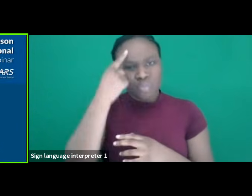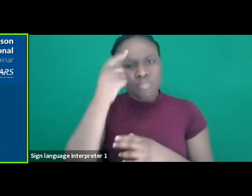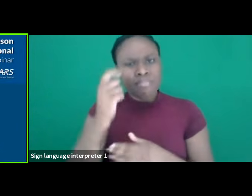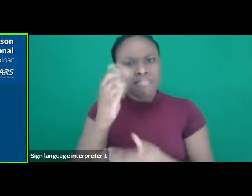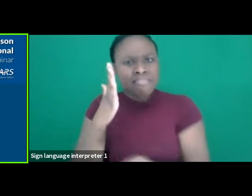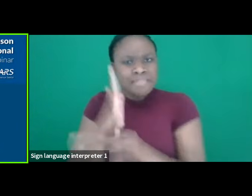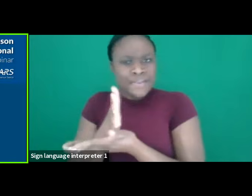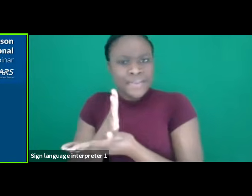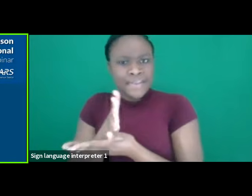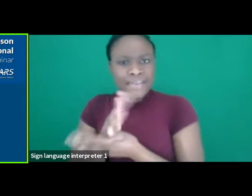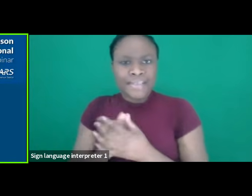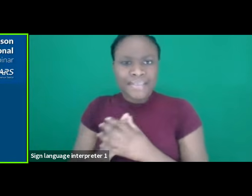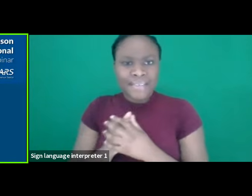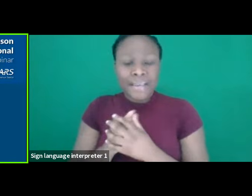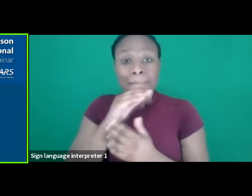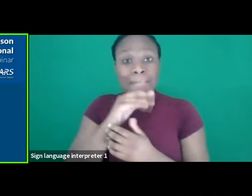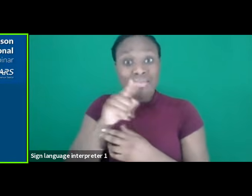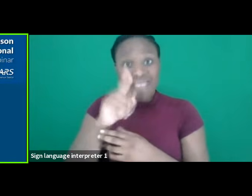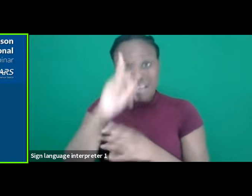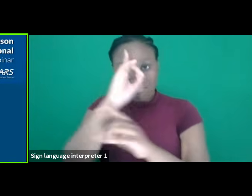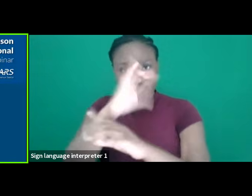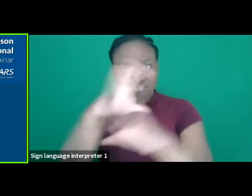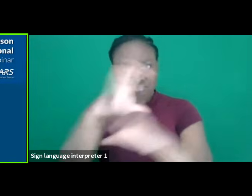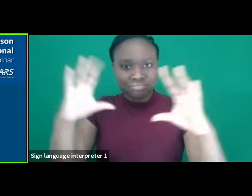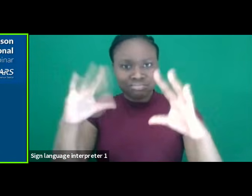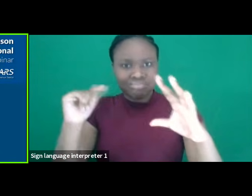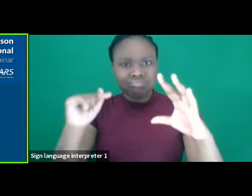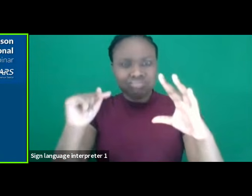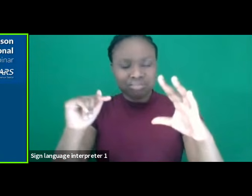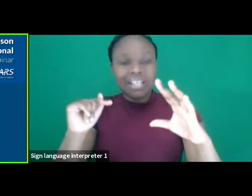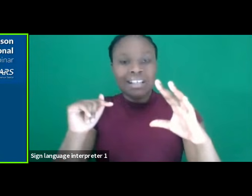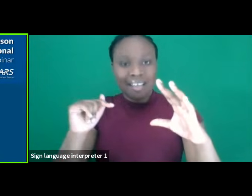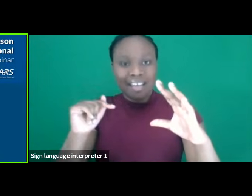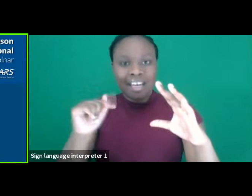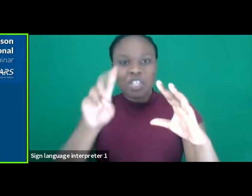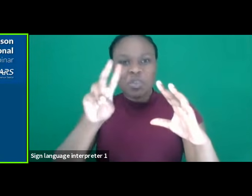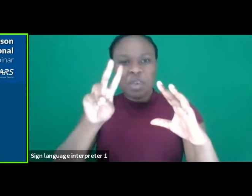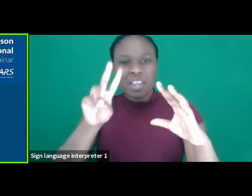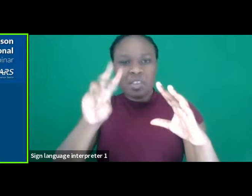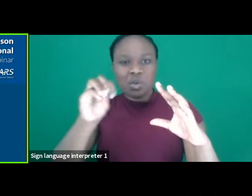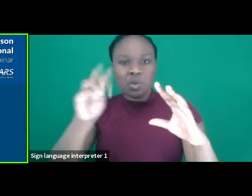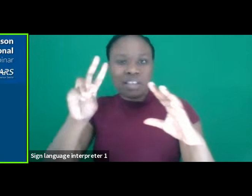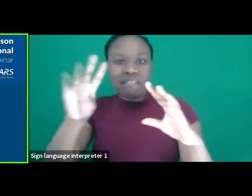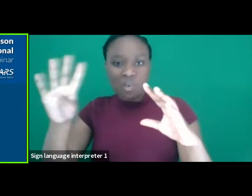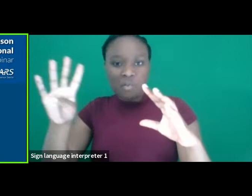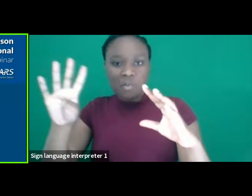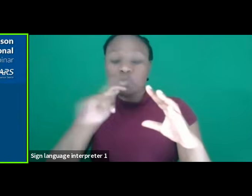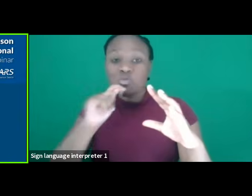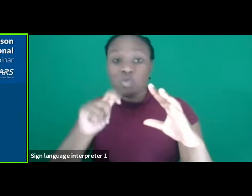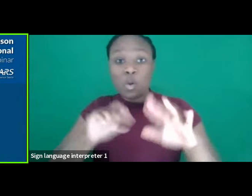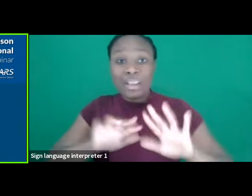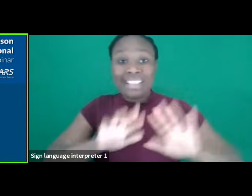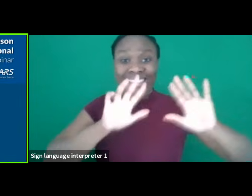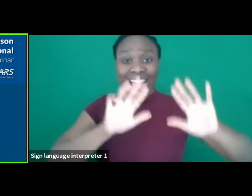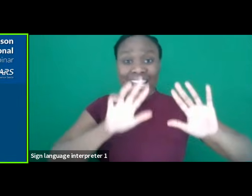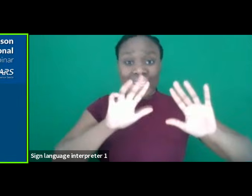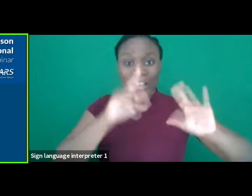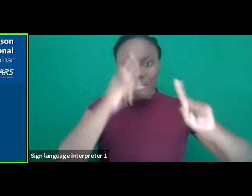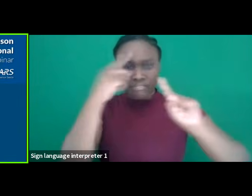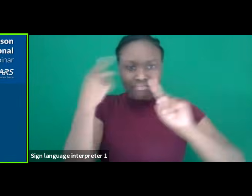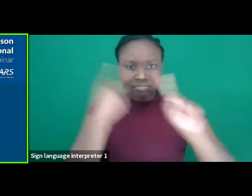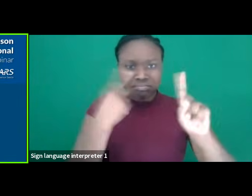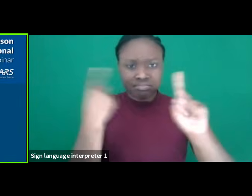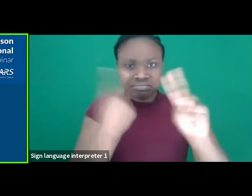Vision 2024 and our 9 strategic objectives truly drive us to design the kind